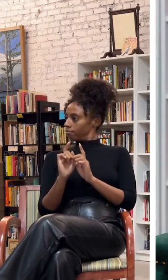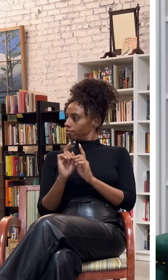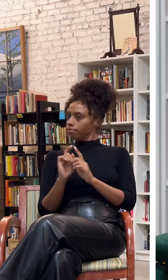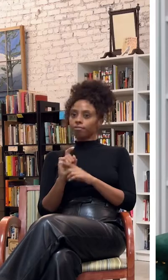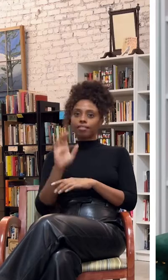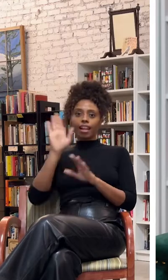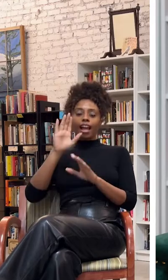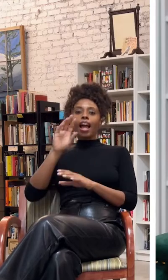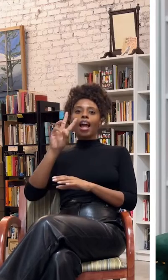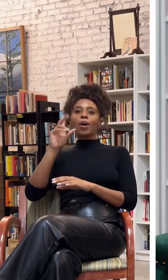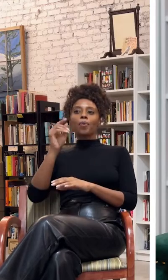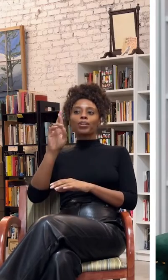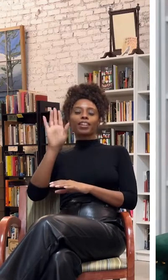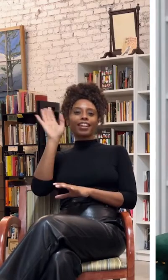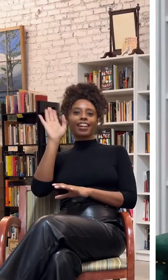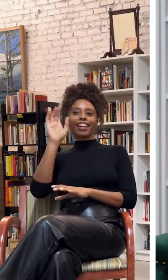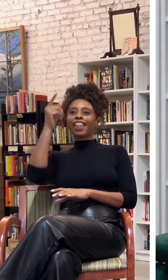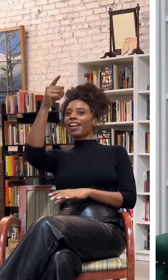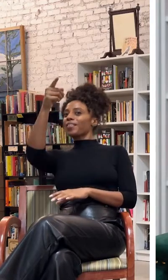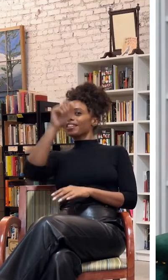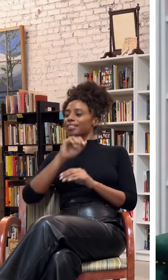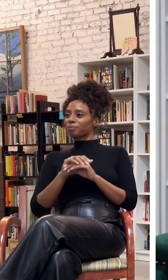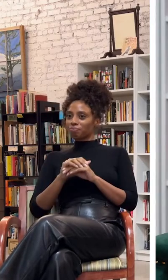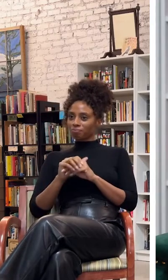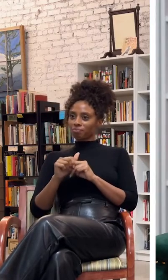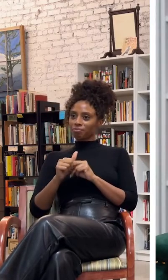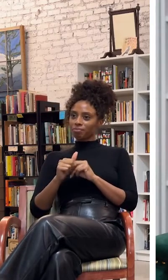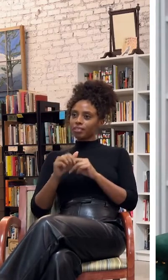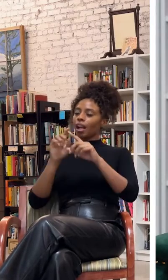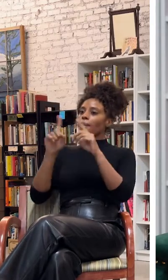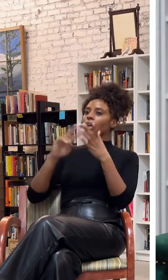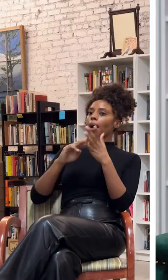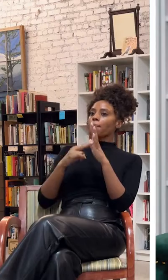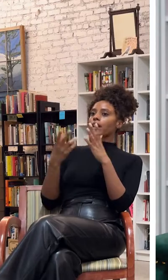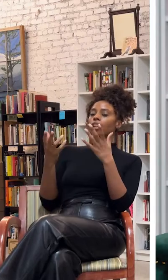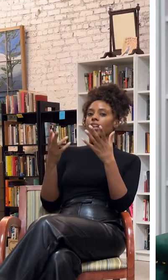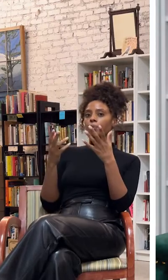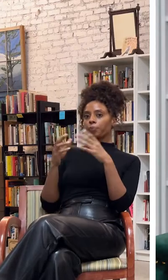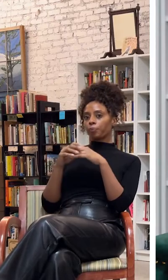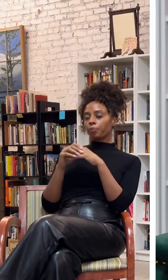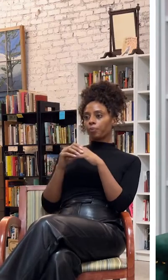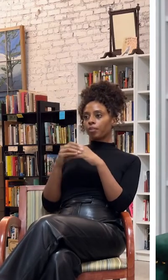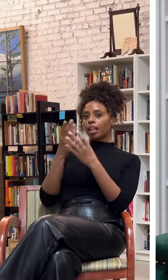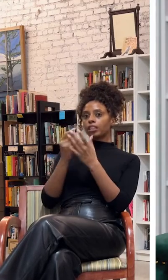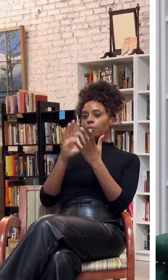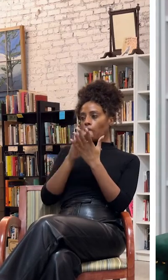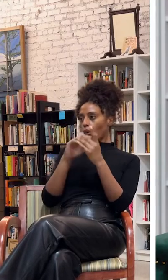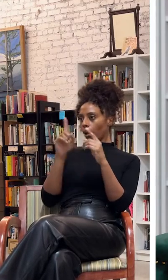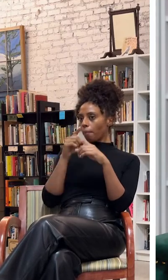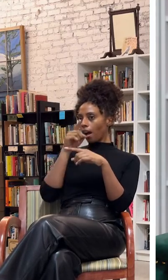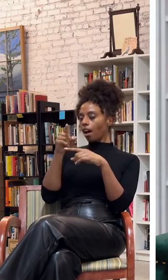Hey, Walter. There he is. But I mean in the sense of like, there's something to learn about